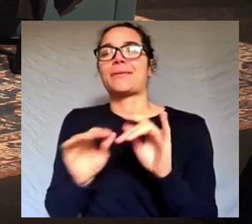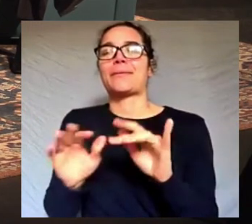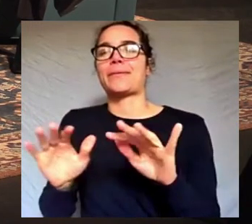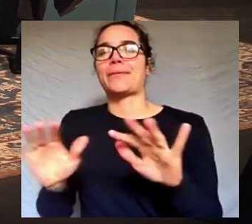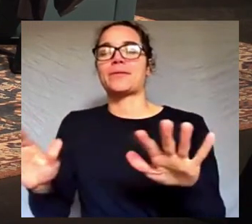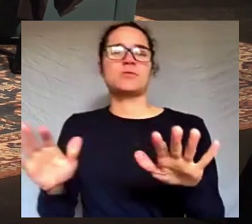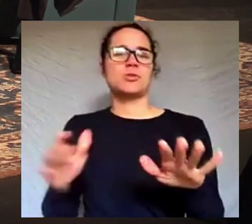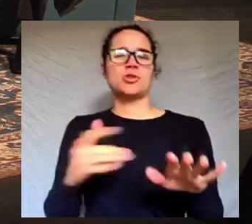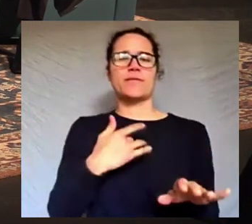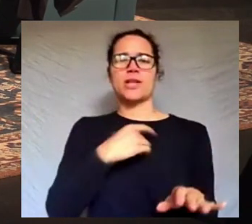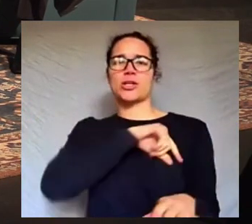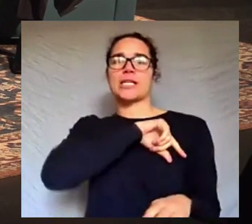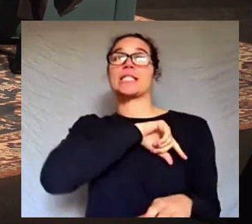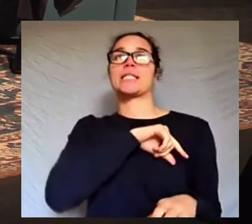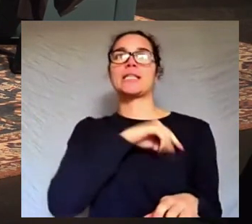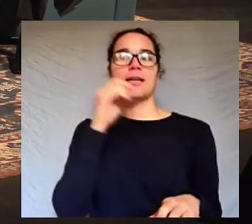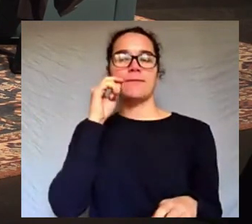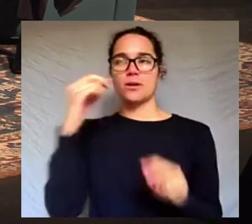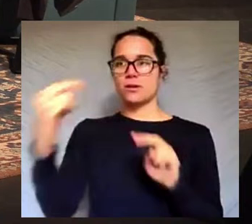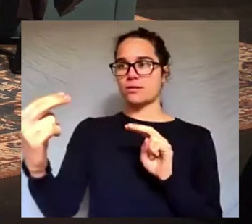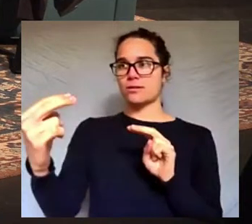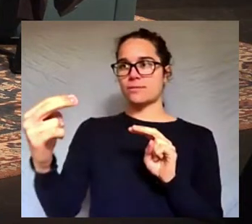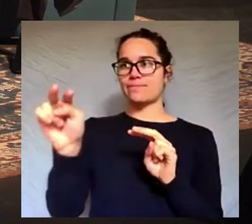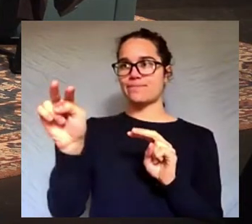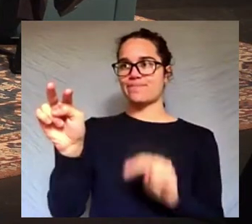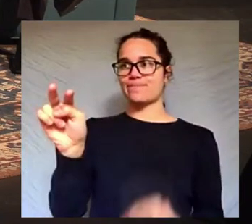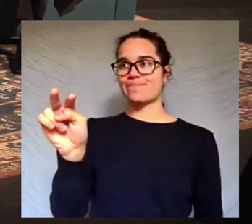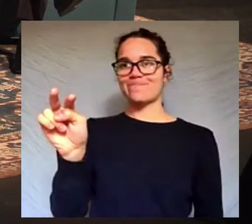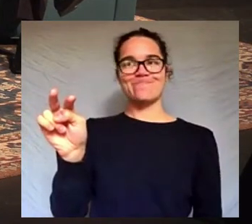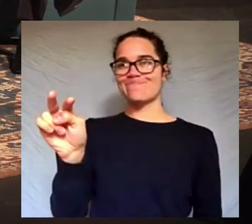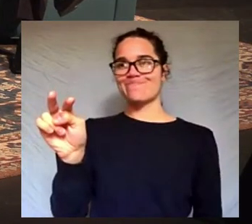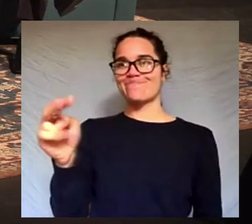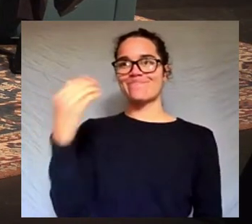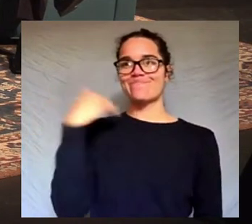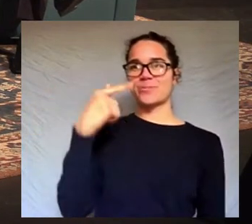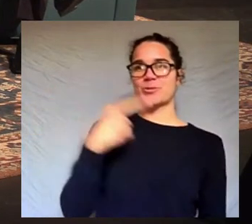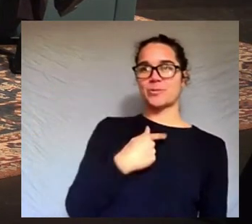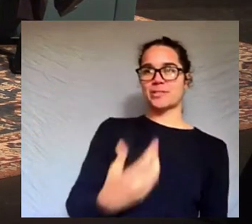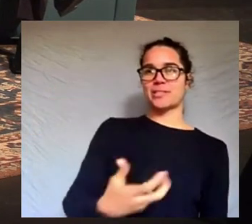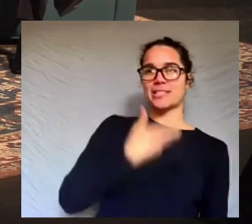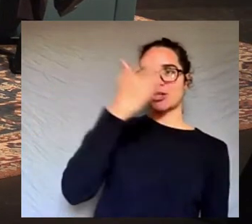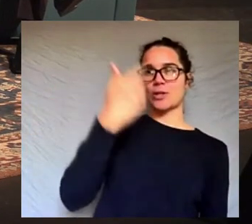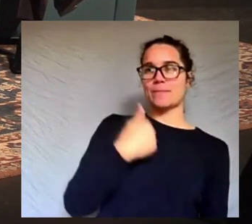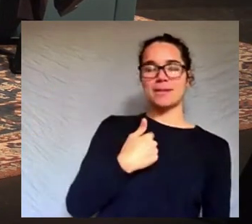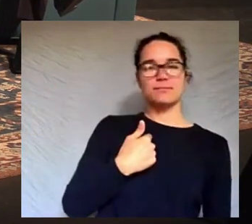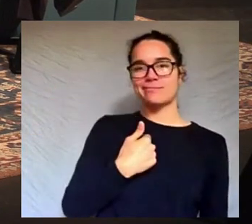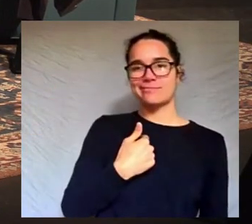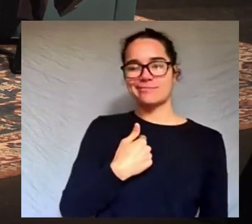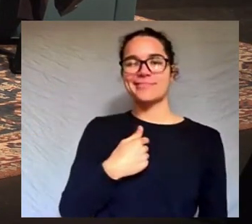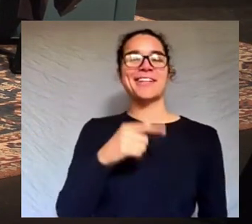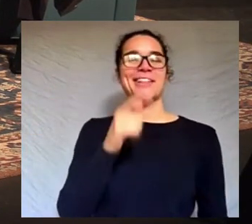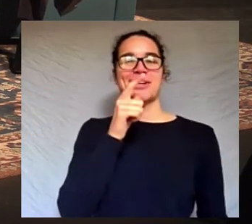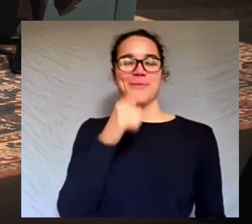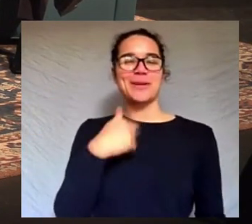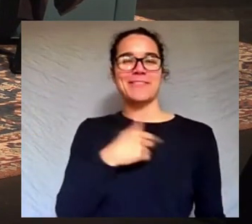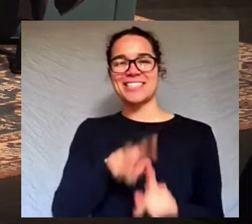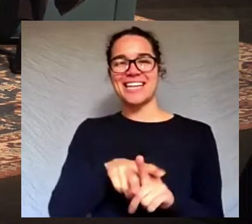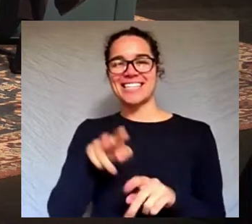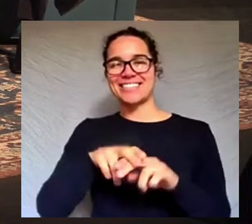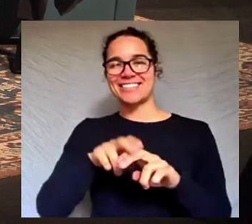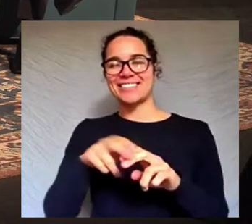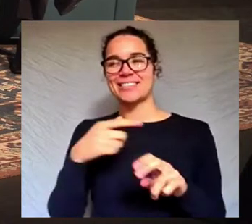looking someone across the lunch table. Justice Sotomayor, we have assigned seats at lunch. Justice Sotomayor and I sit across from one another.